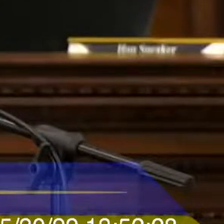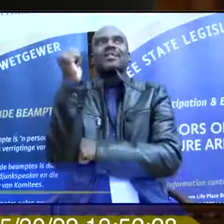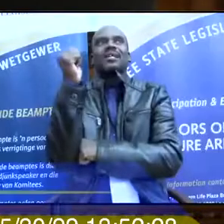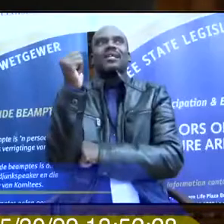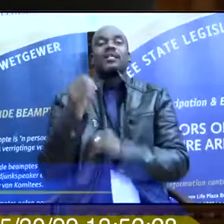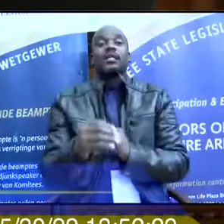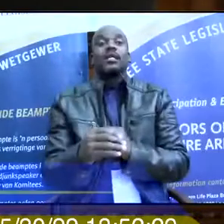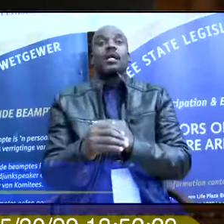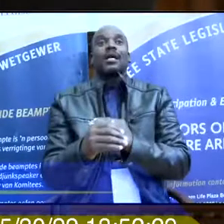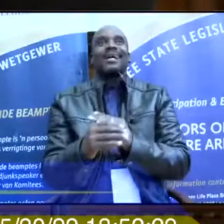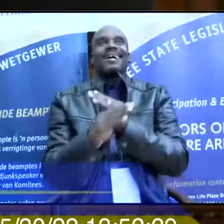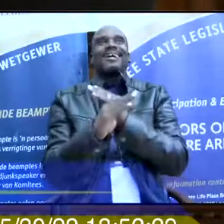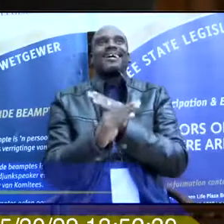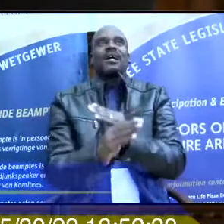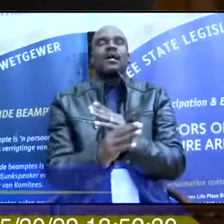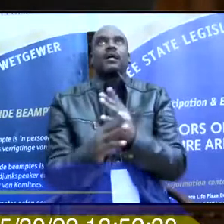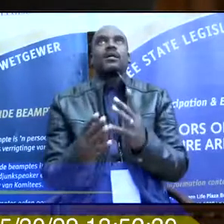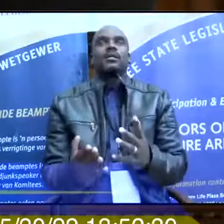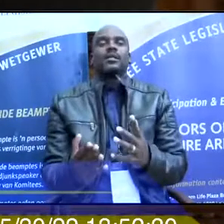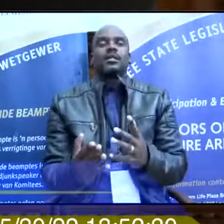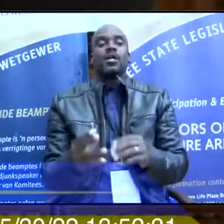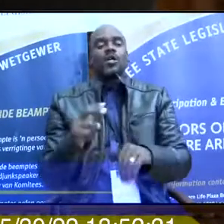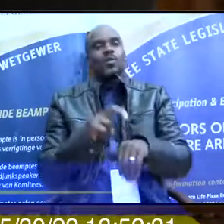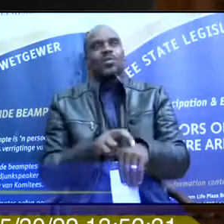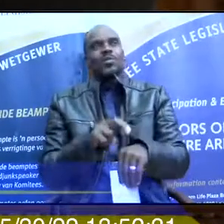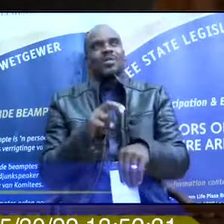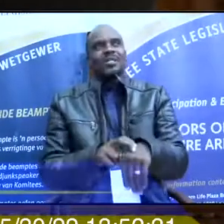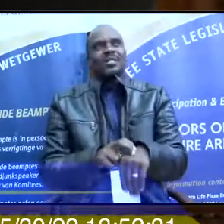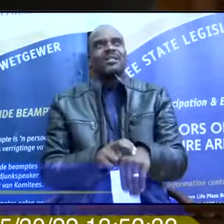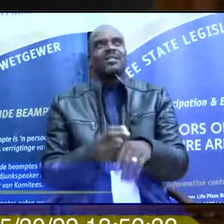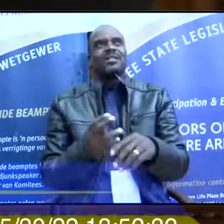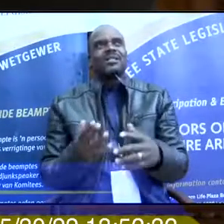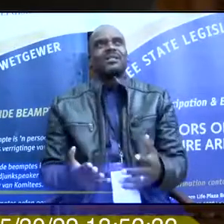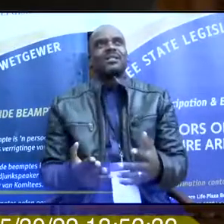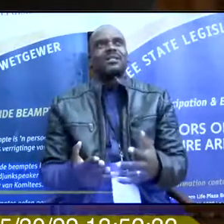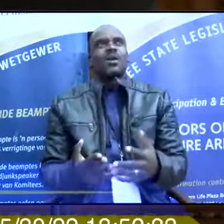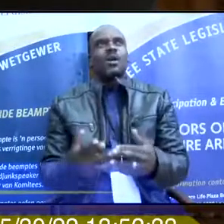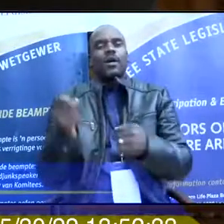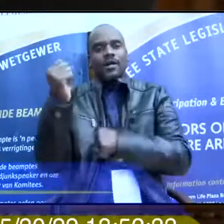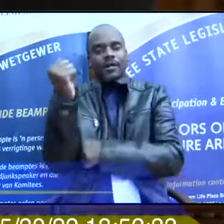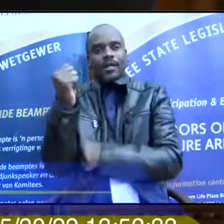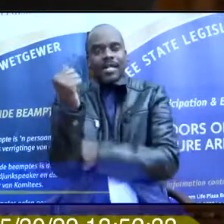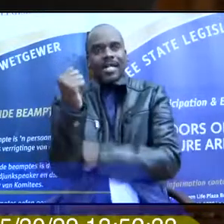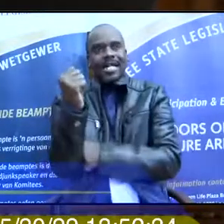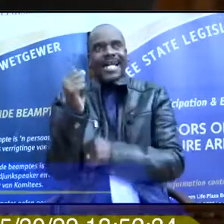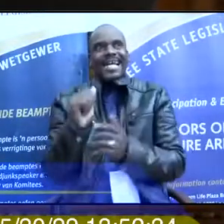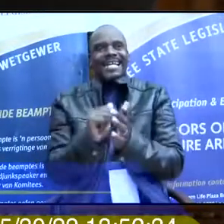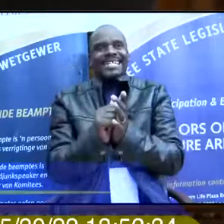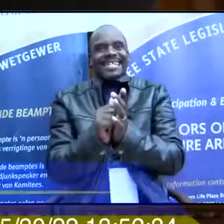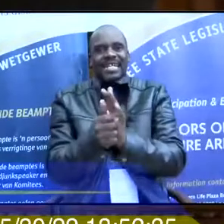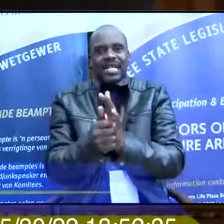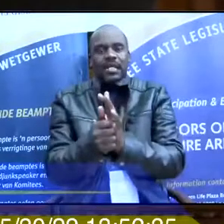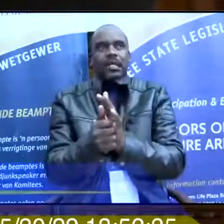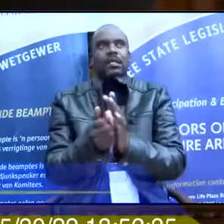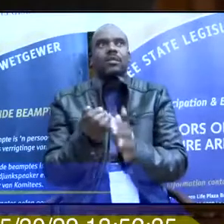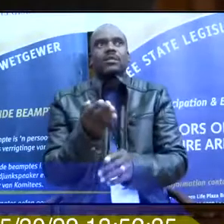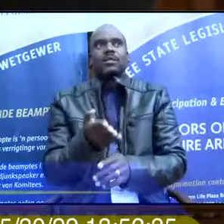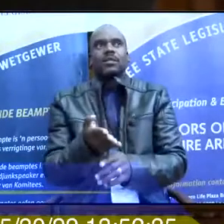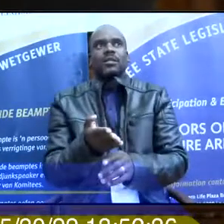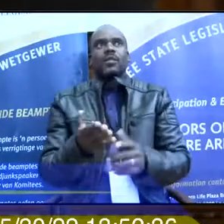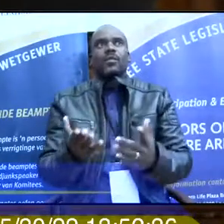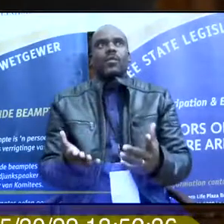rooms we need to provide the traffic of their security officers with the cat rooms they can't be able to do